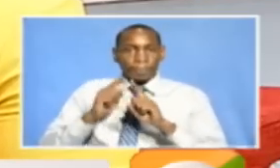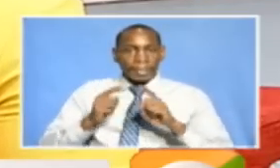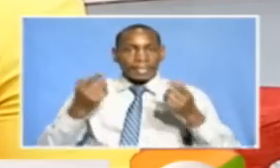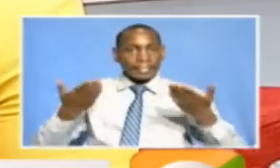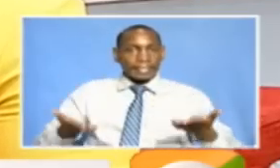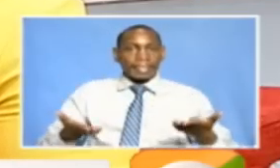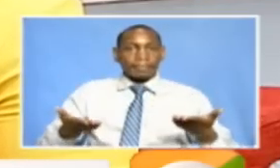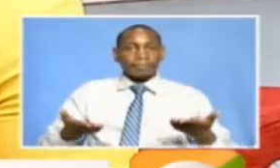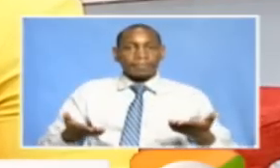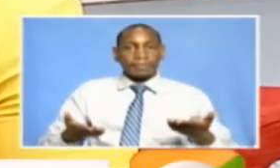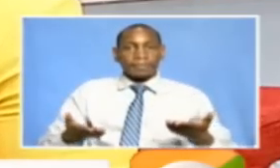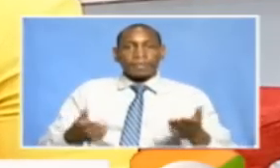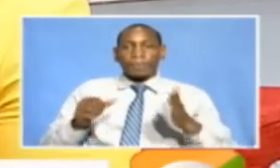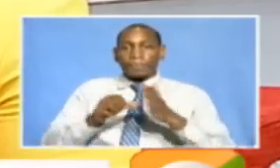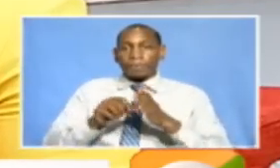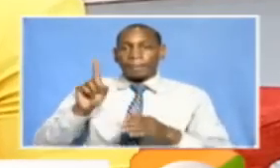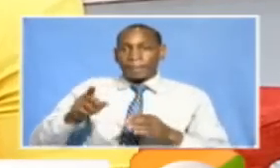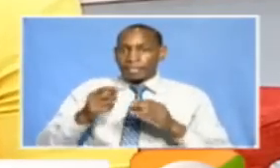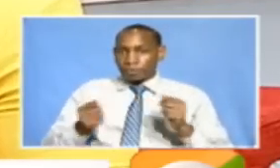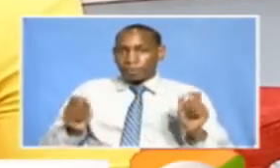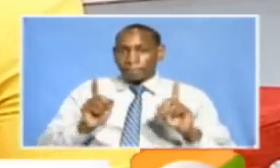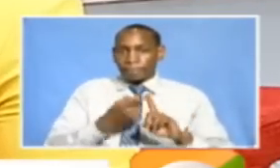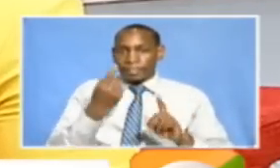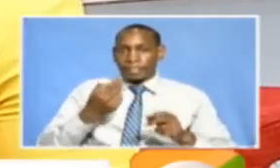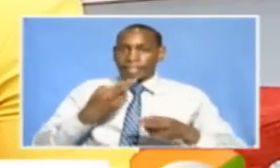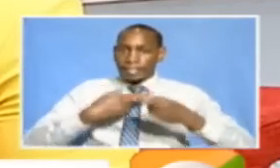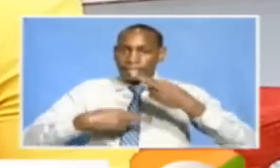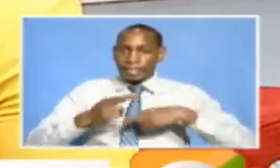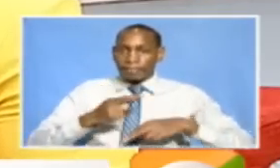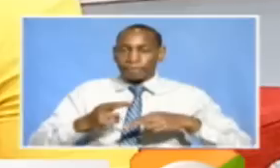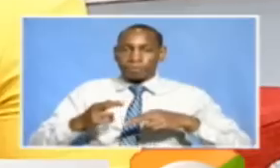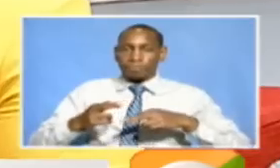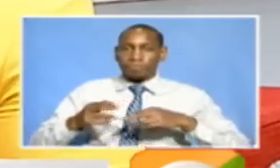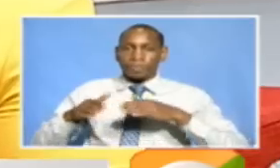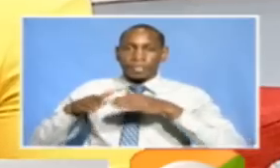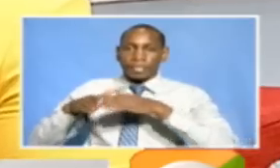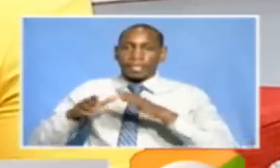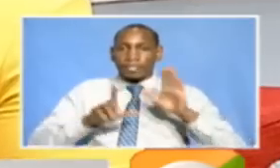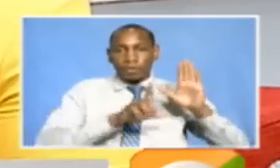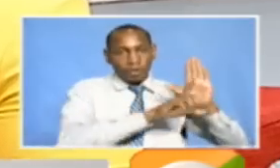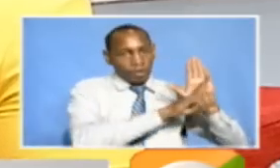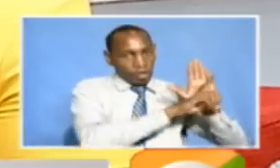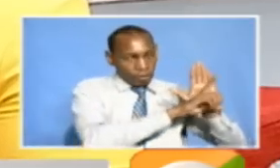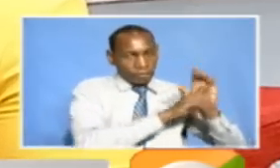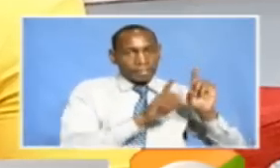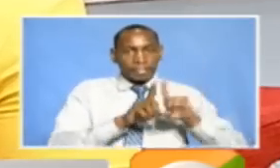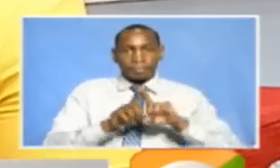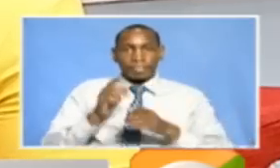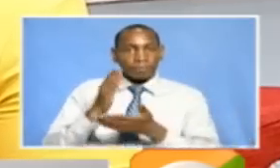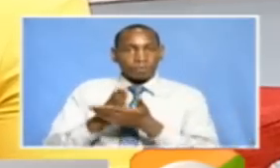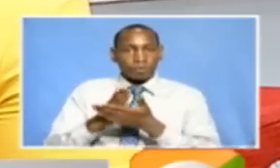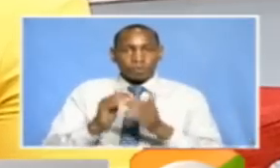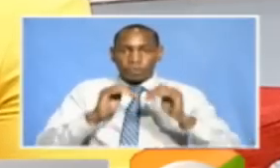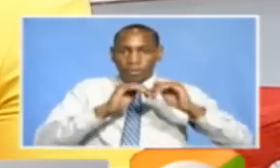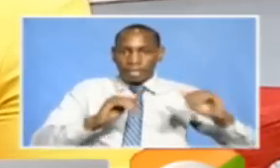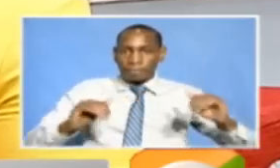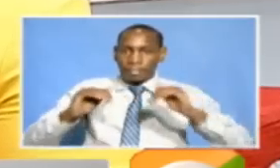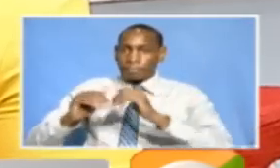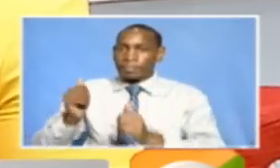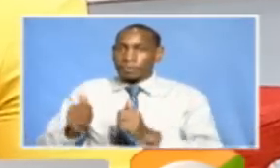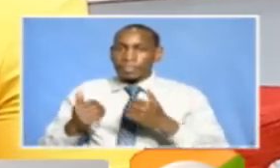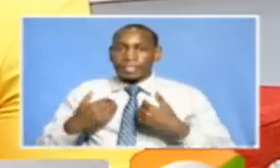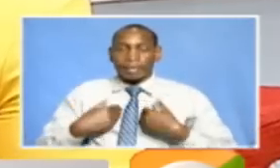that we really need to address is, first of all, a review of the Sexual Offences Act, and also just making sure that the gaps that are there